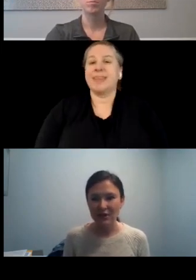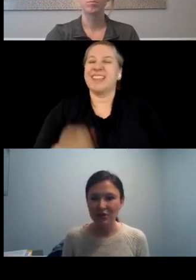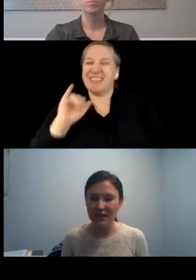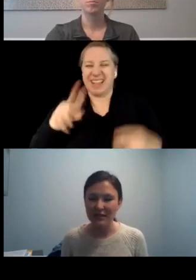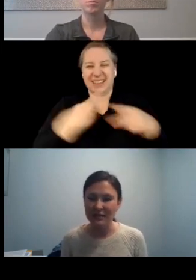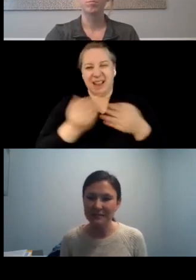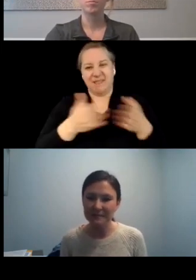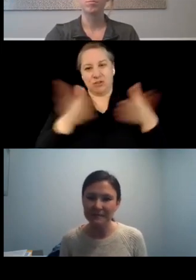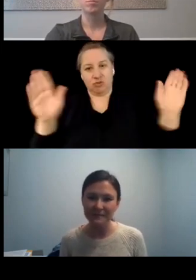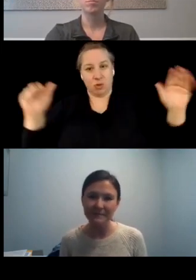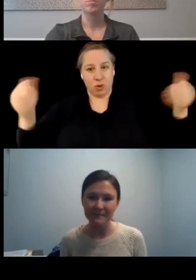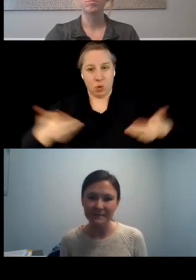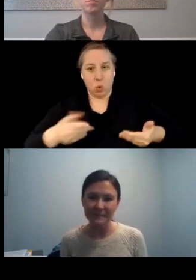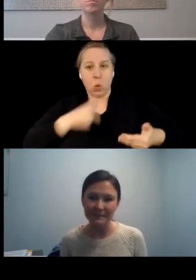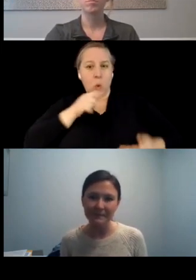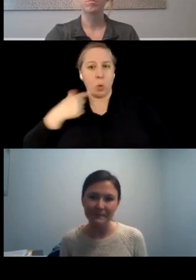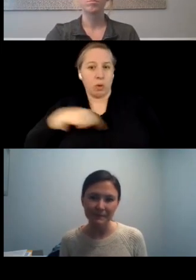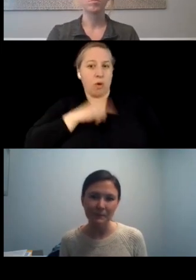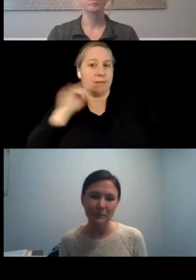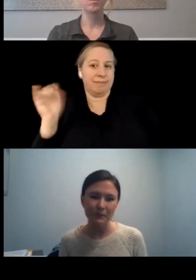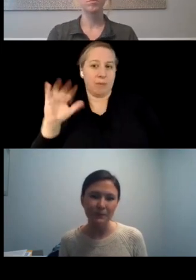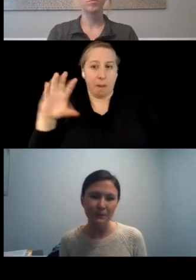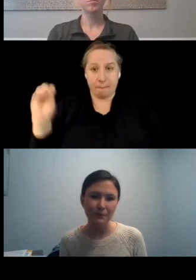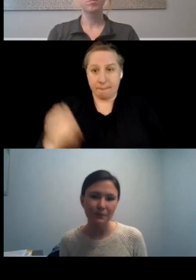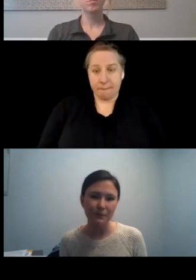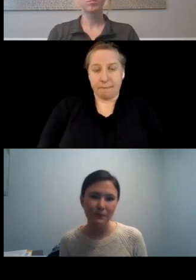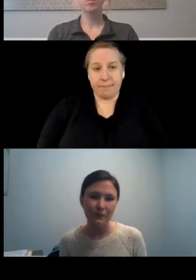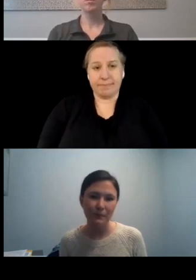general introduction to us.